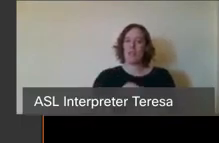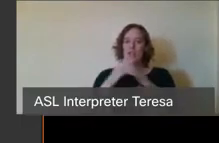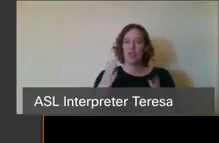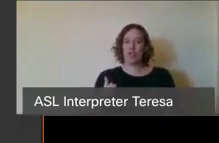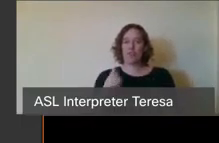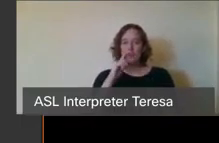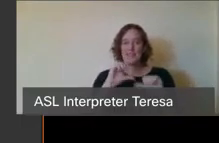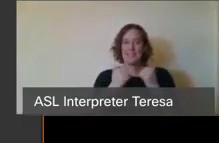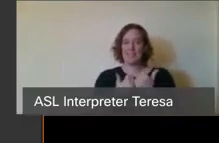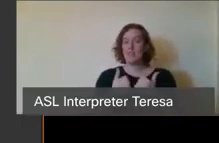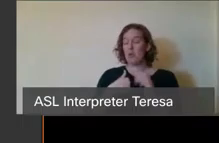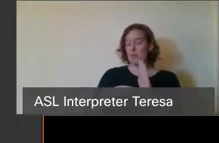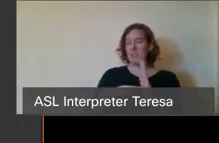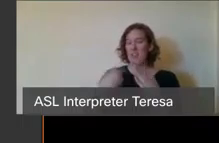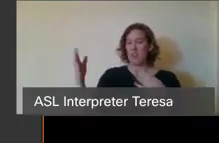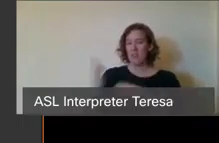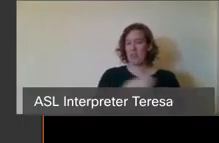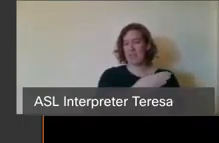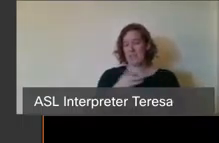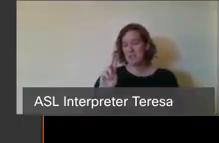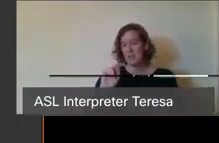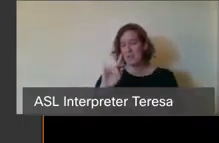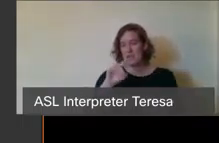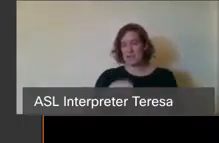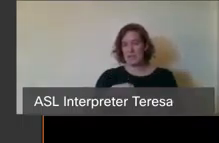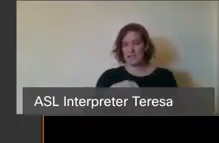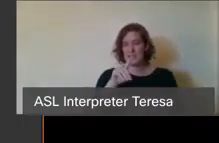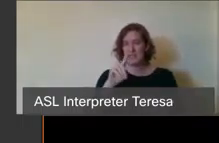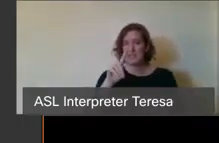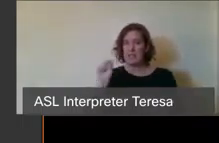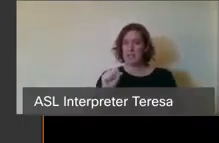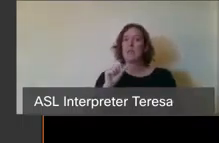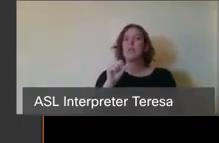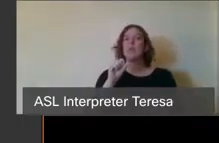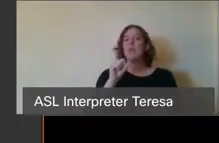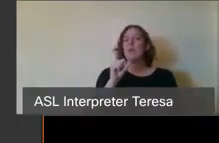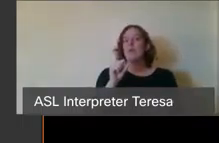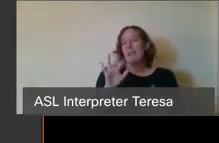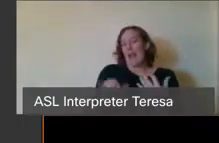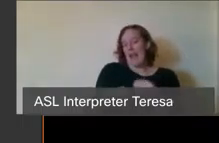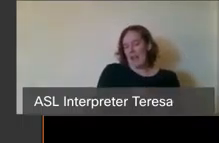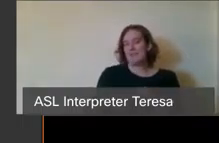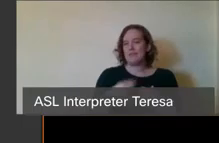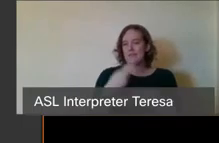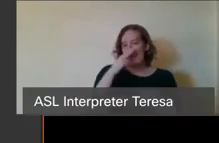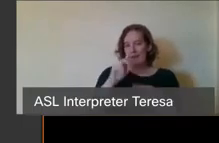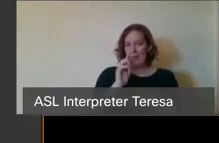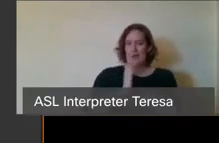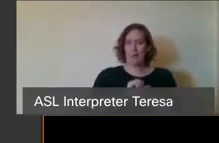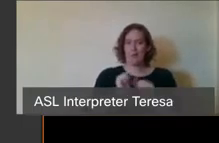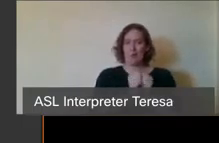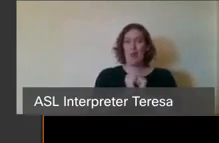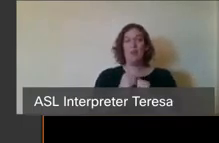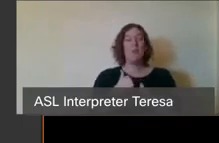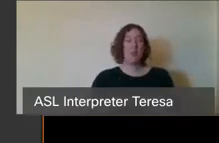We represent a range of units within DDS, which add to the fun of working together. We proudly